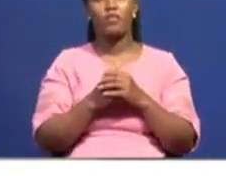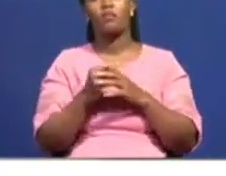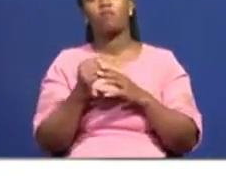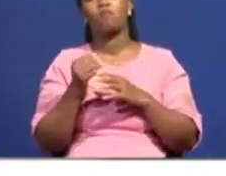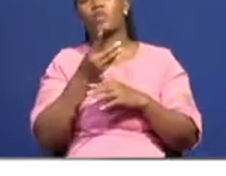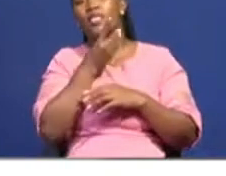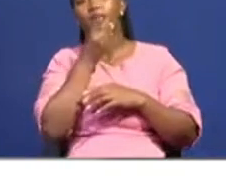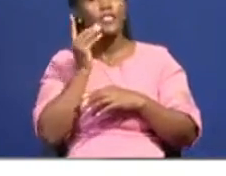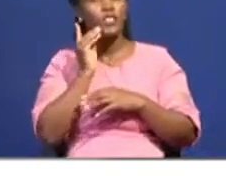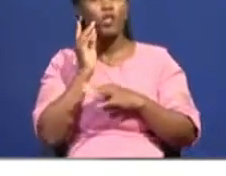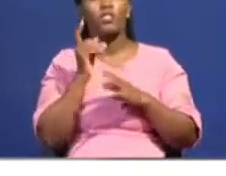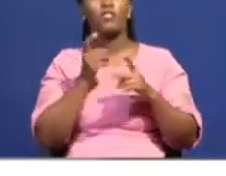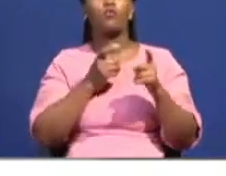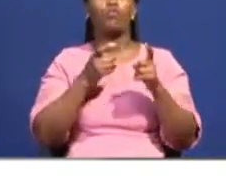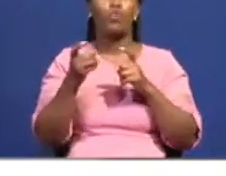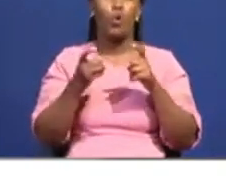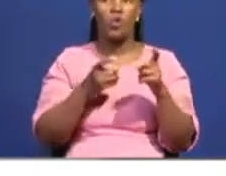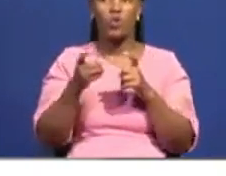and